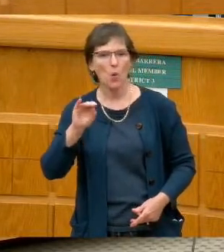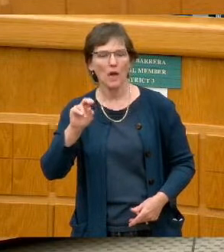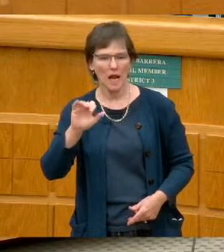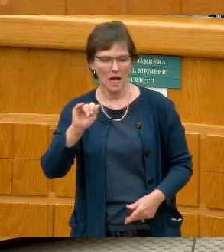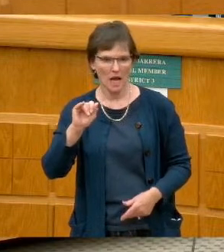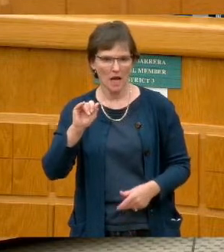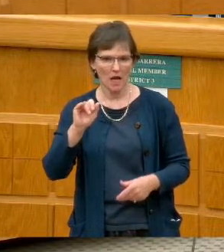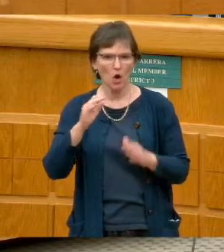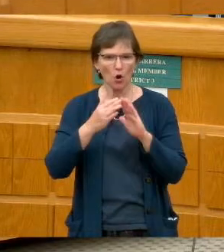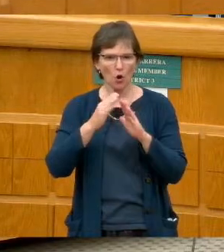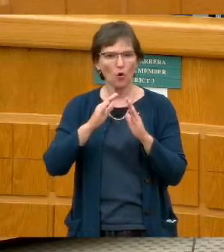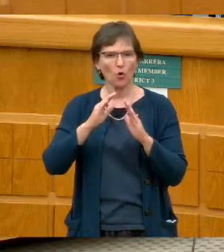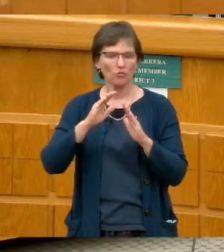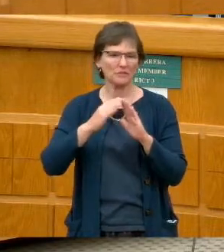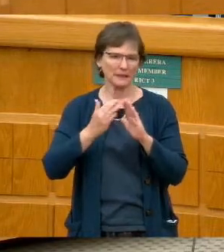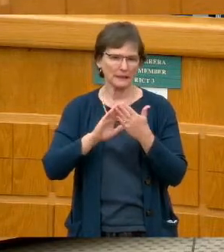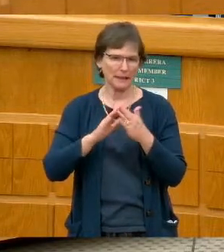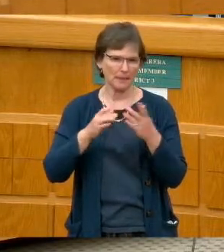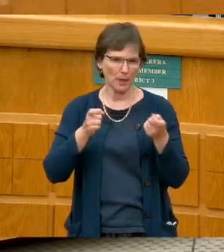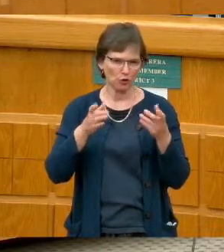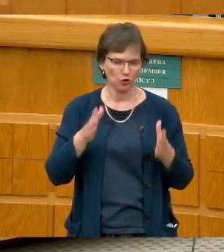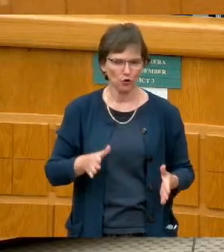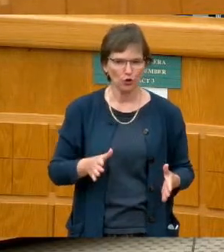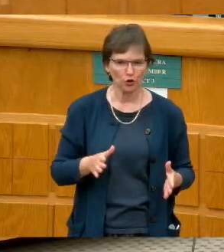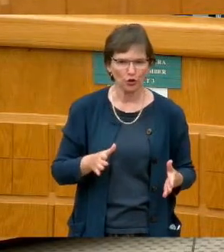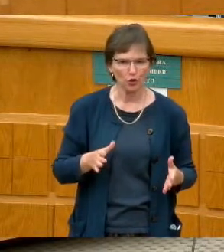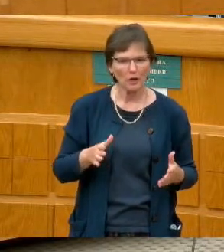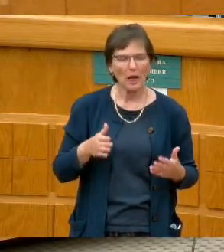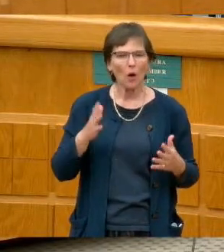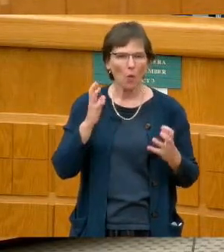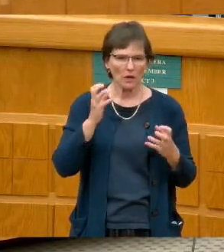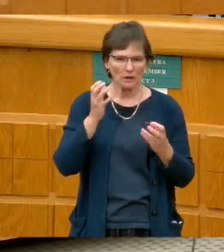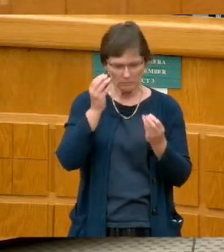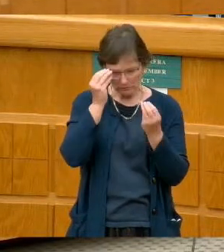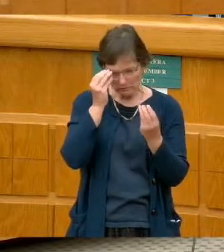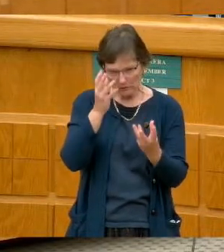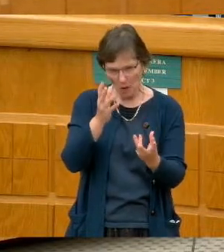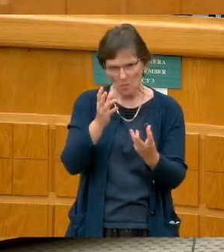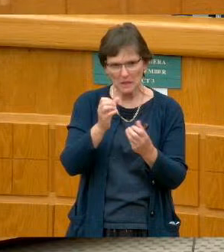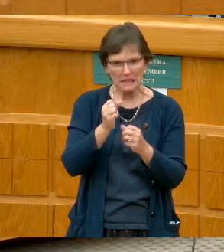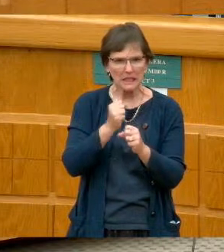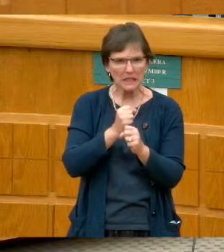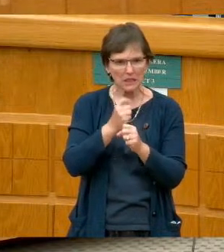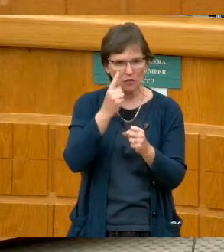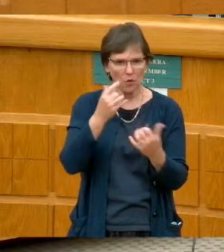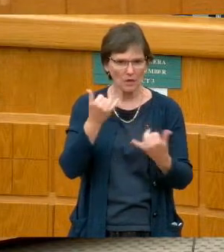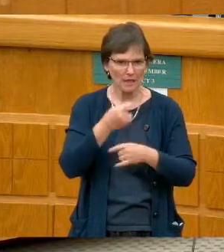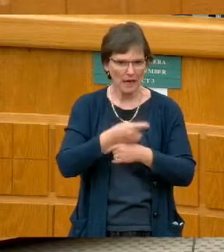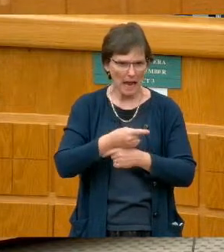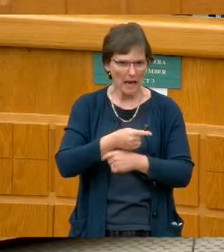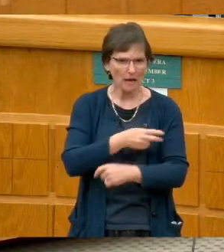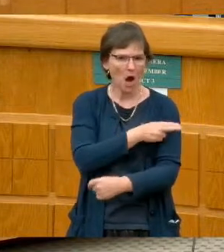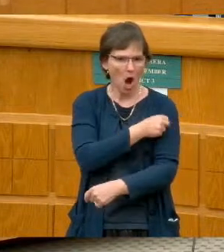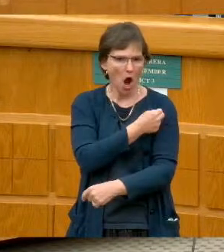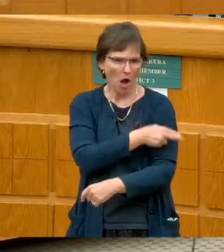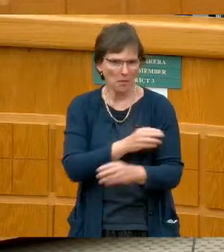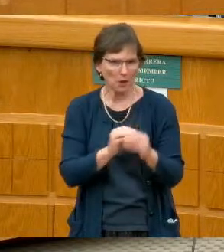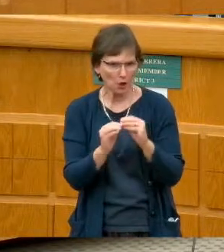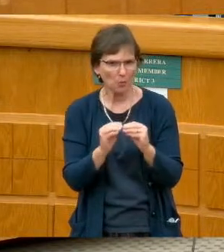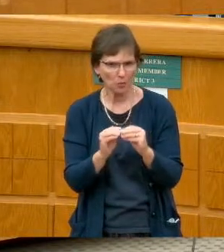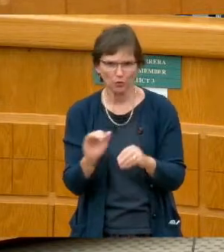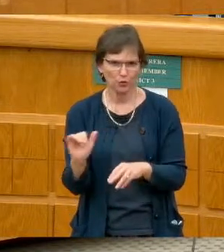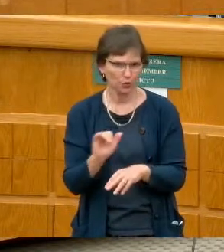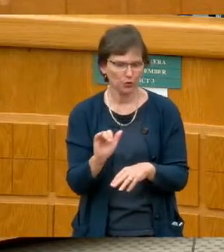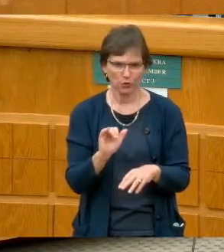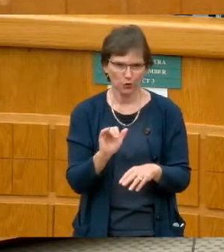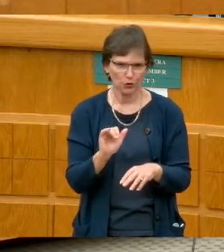the statistics for the day. We'll talk about number of new cases and talk about hospital stays, any changes in hospitalization